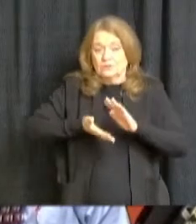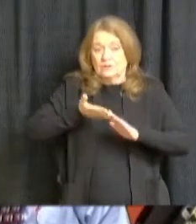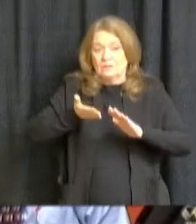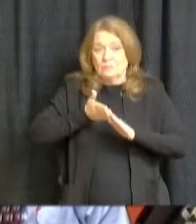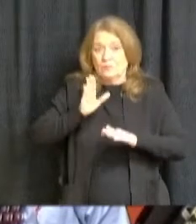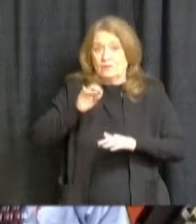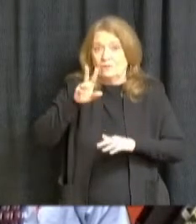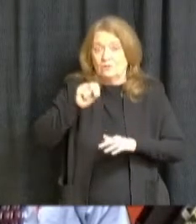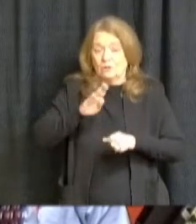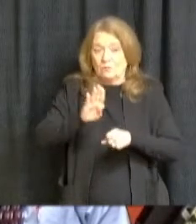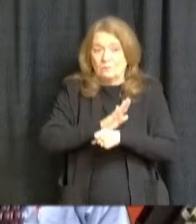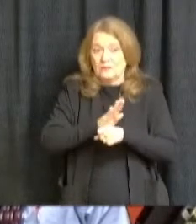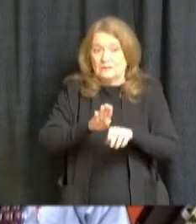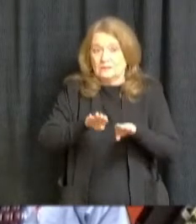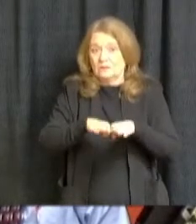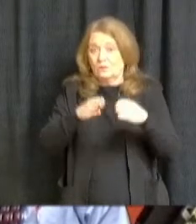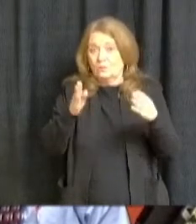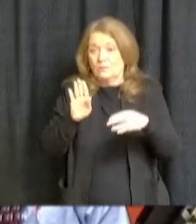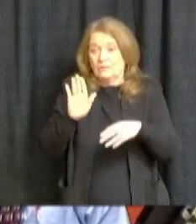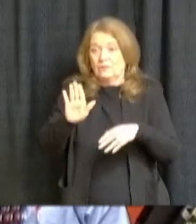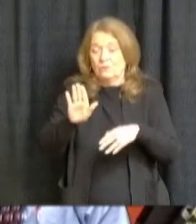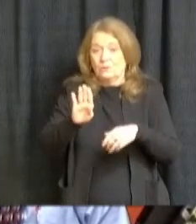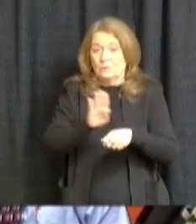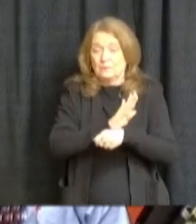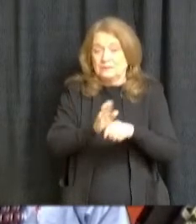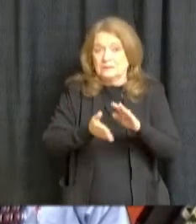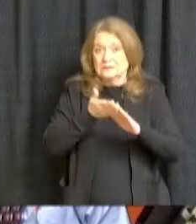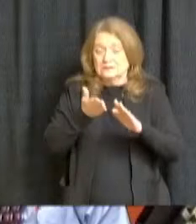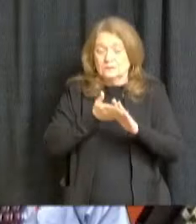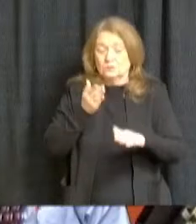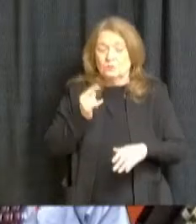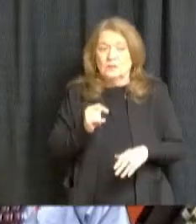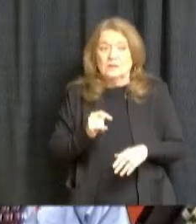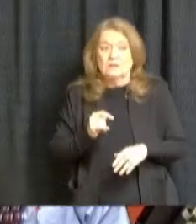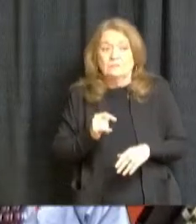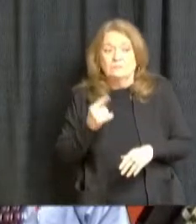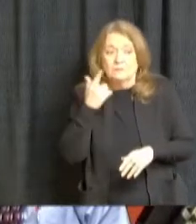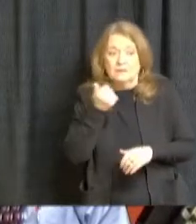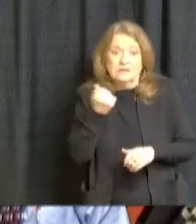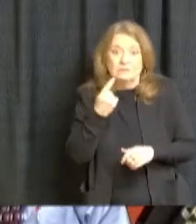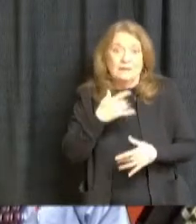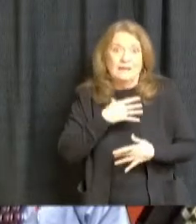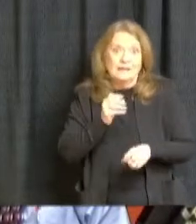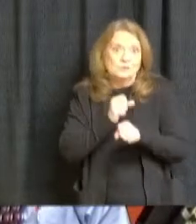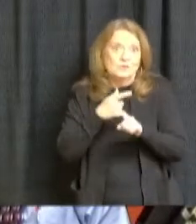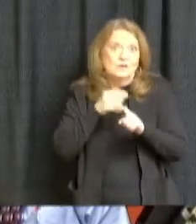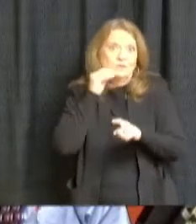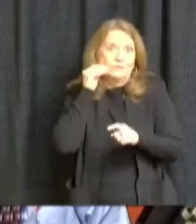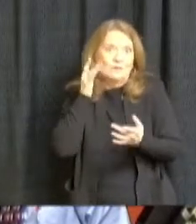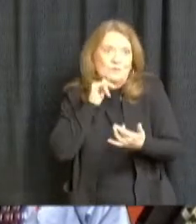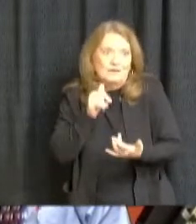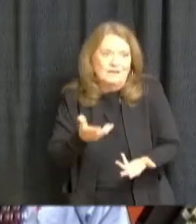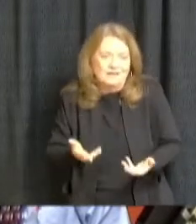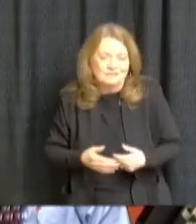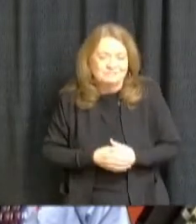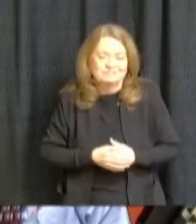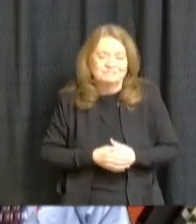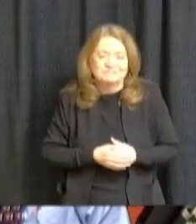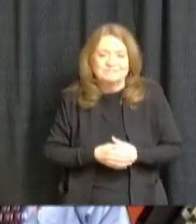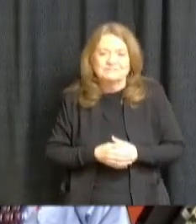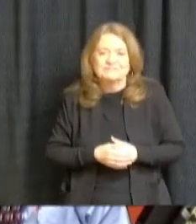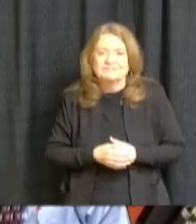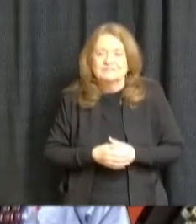own business. Maybe they could open their own business and run it. Since everybody likes working from home, why wouldn't you like that? So,